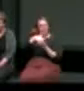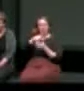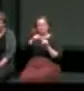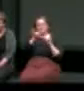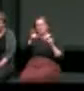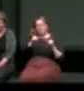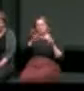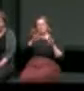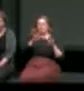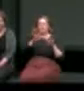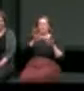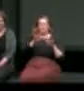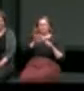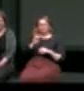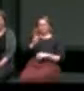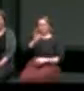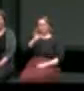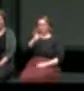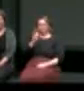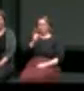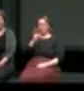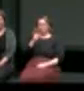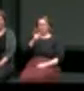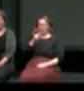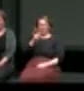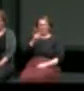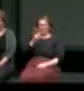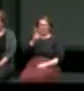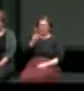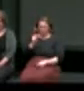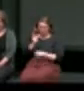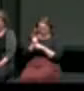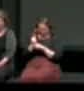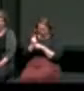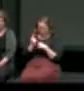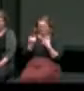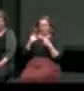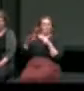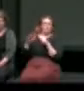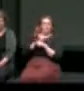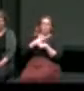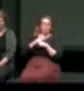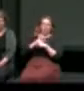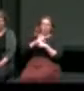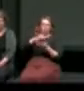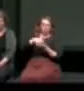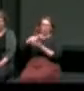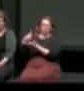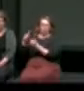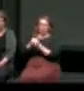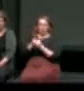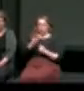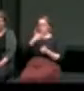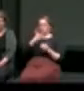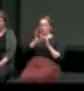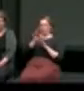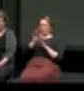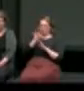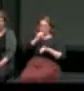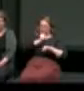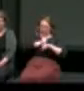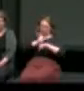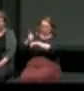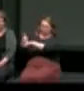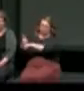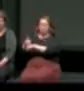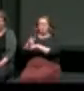last year. And now it is time for the full production dredging with 3 operations. So that will be